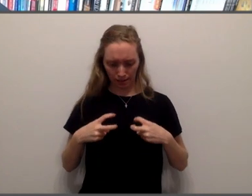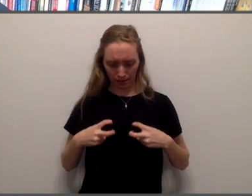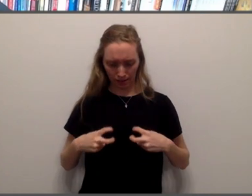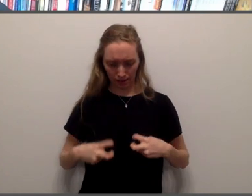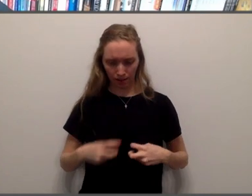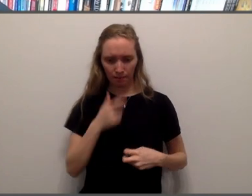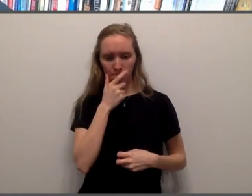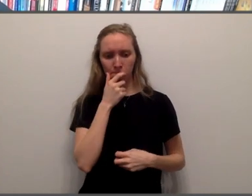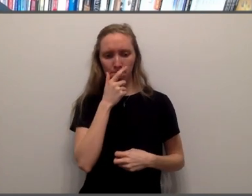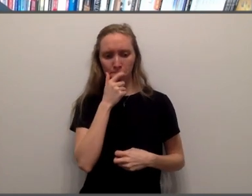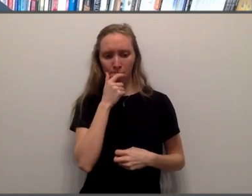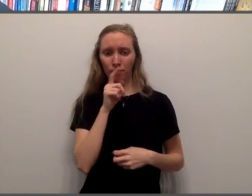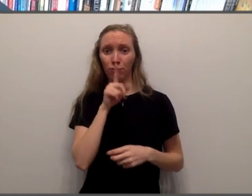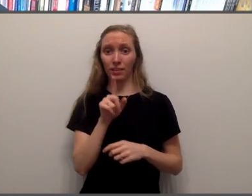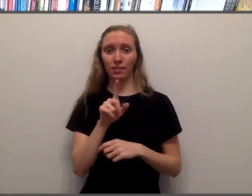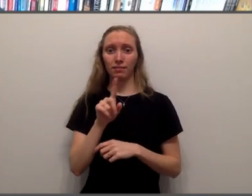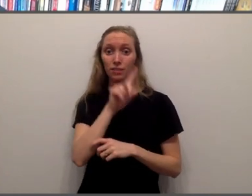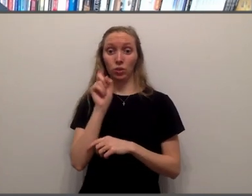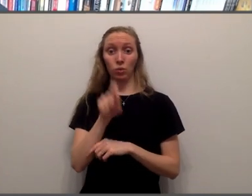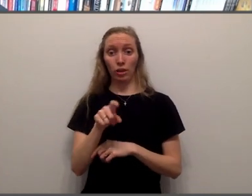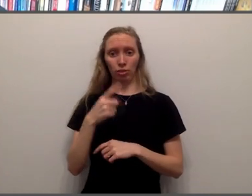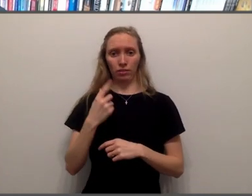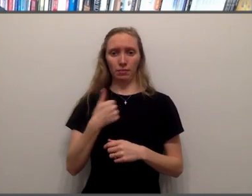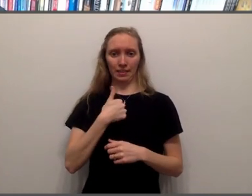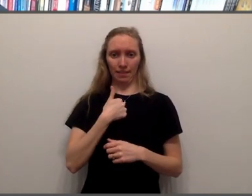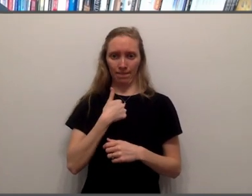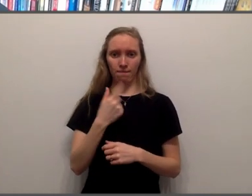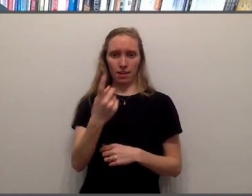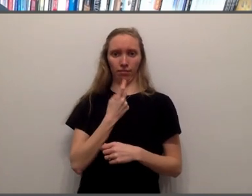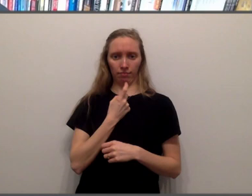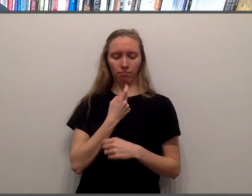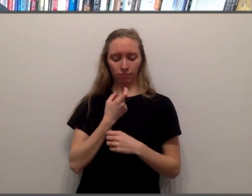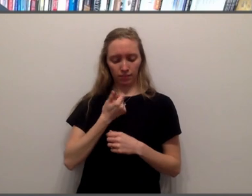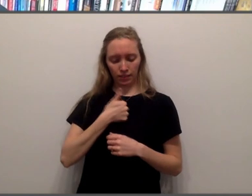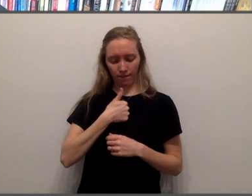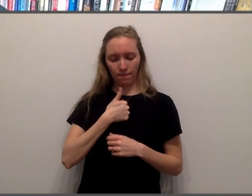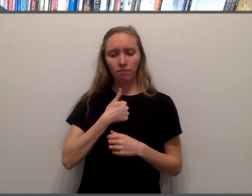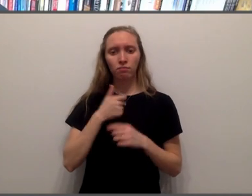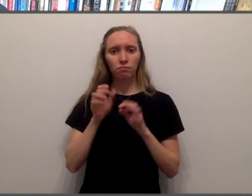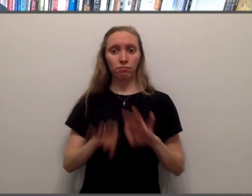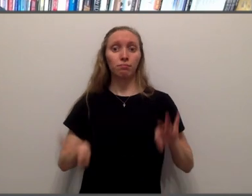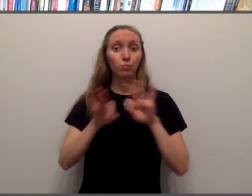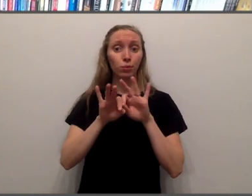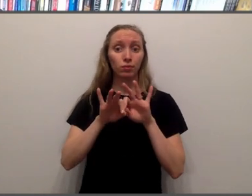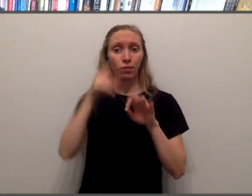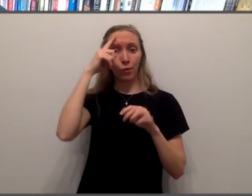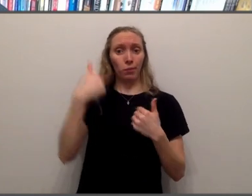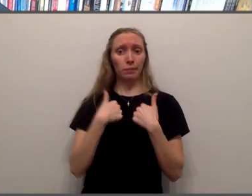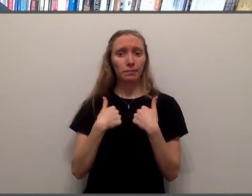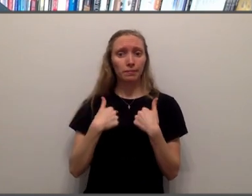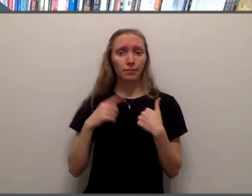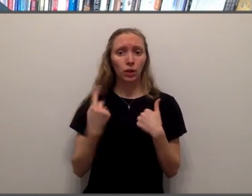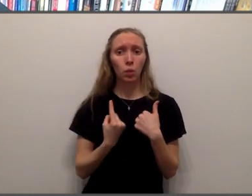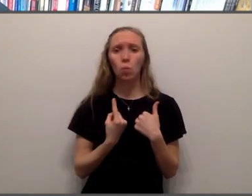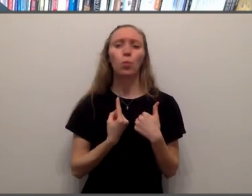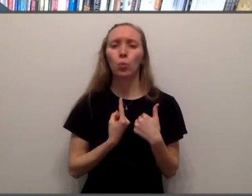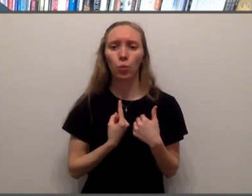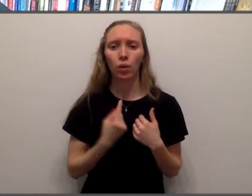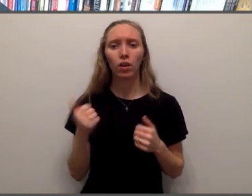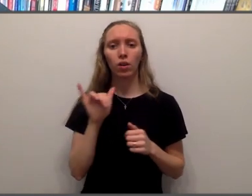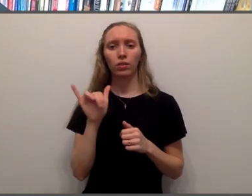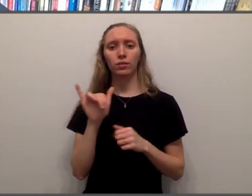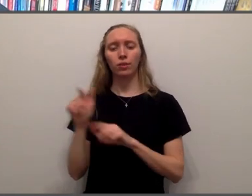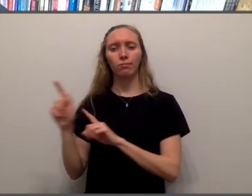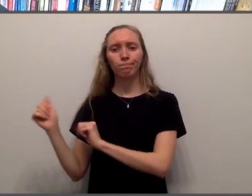I think this is an important question, not just for myself, but all of us who follow Christ. It's particularly important for us